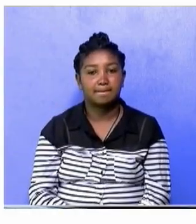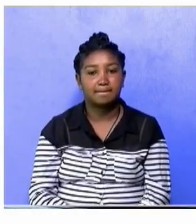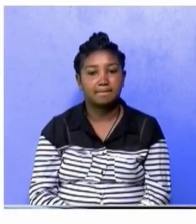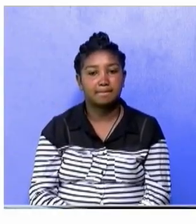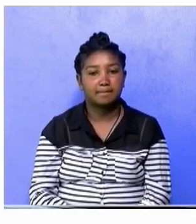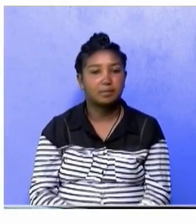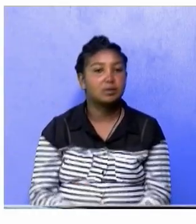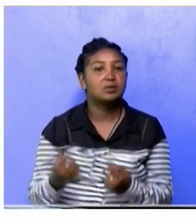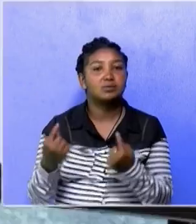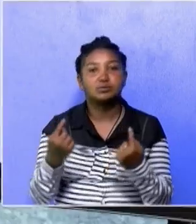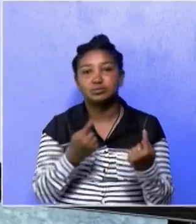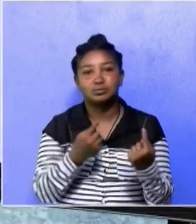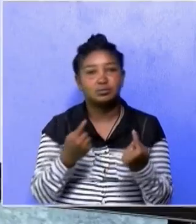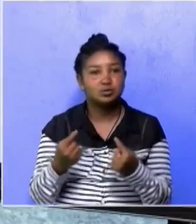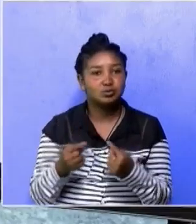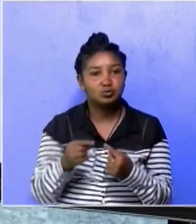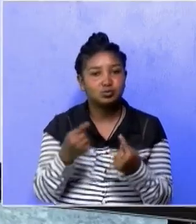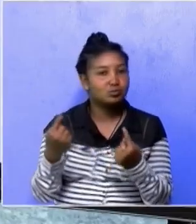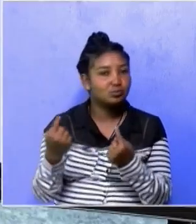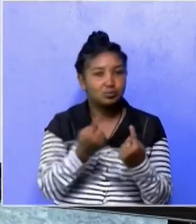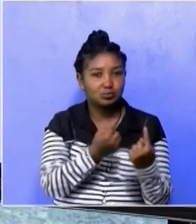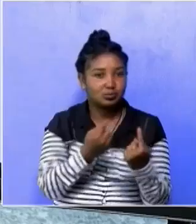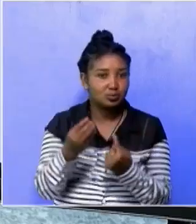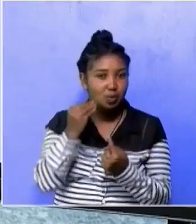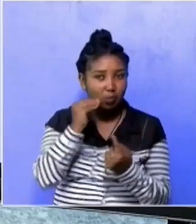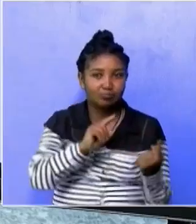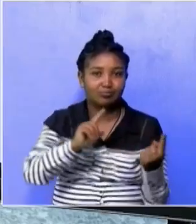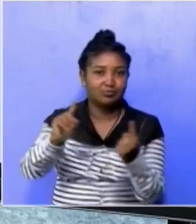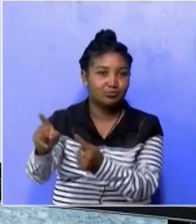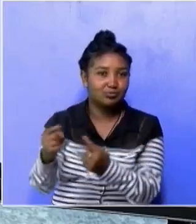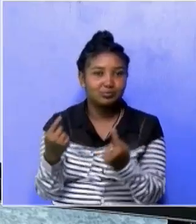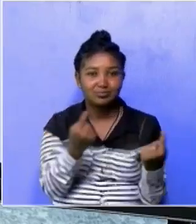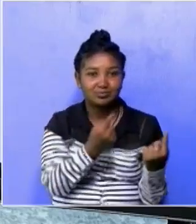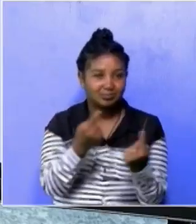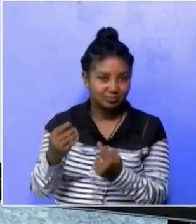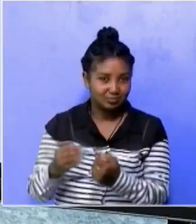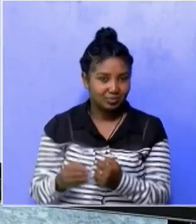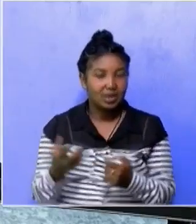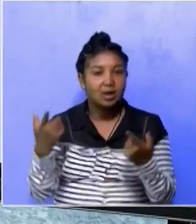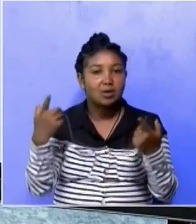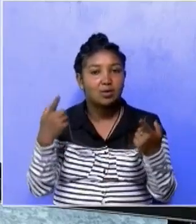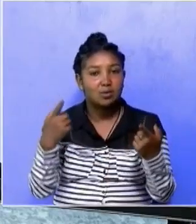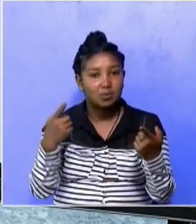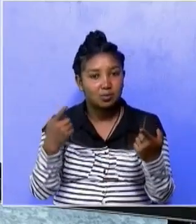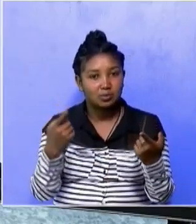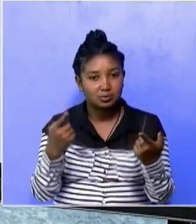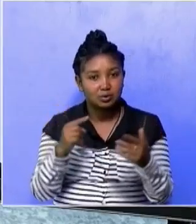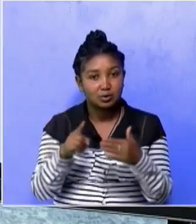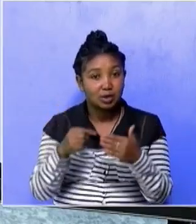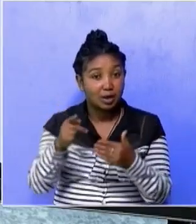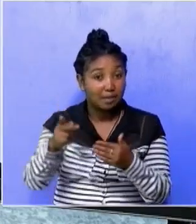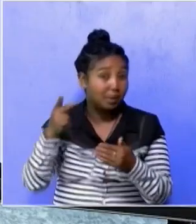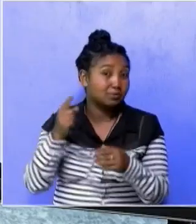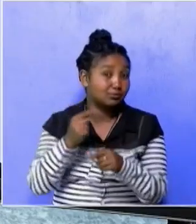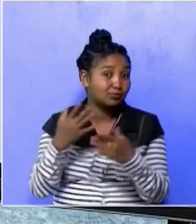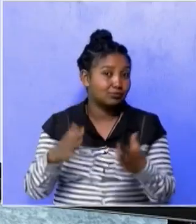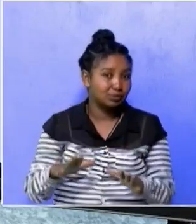to celebrate his birthday or her birthday. Went still now, it is past